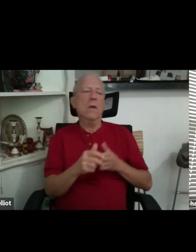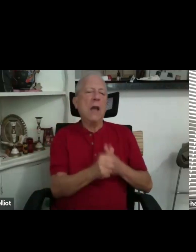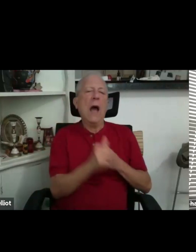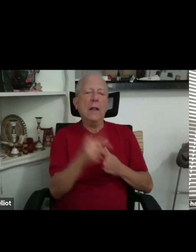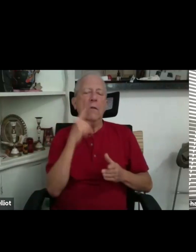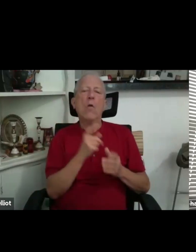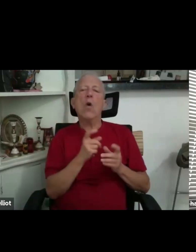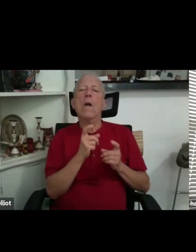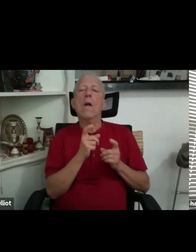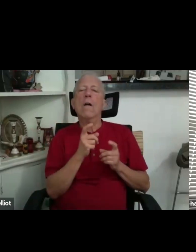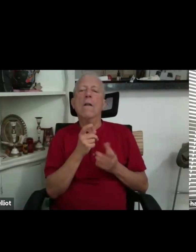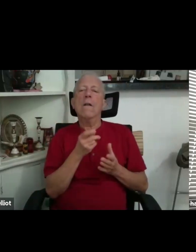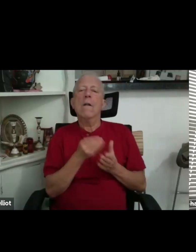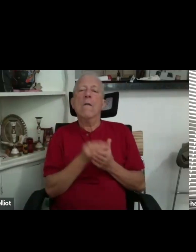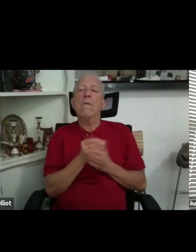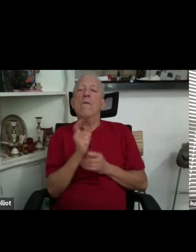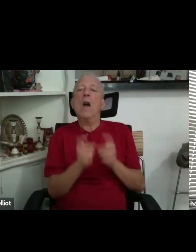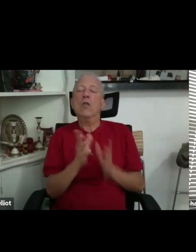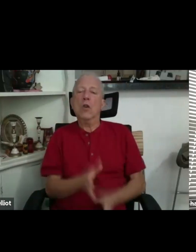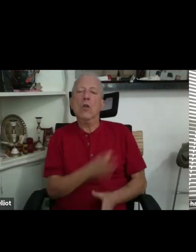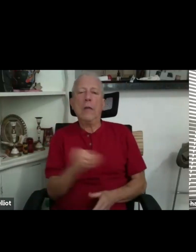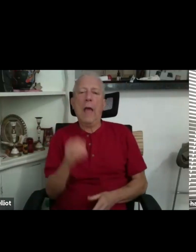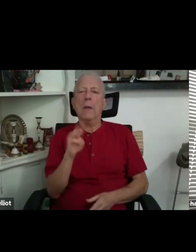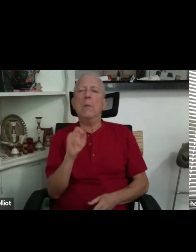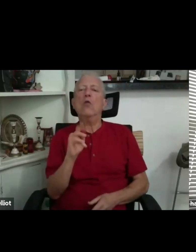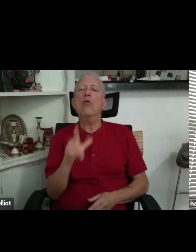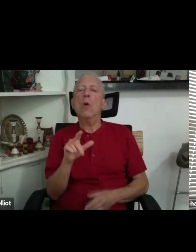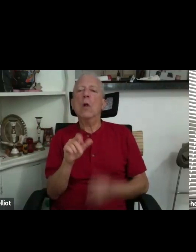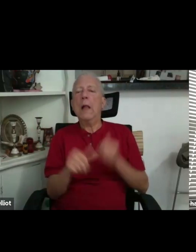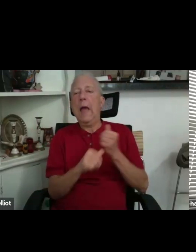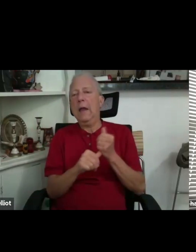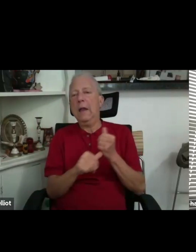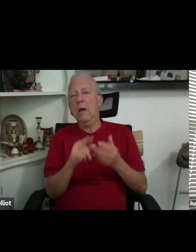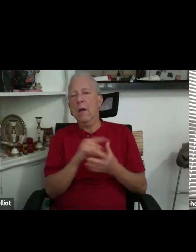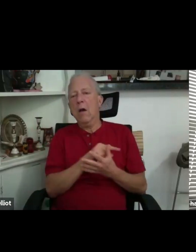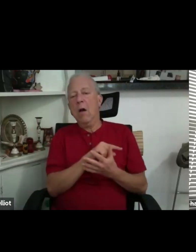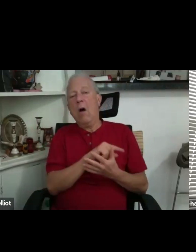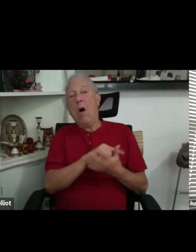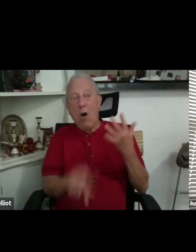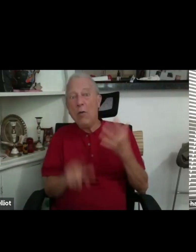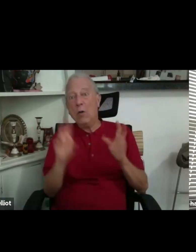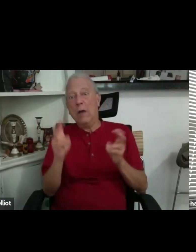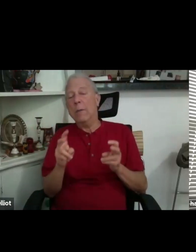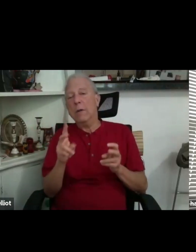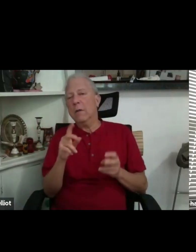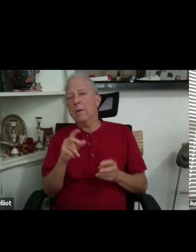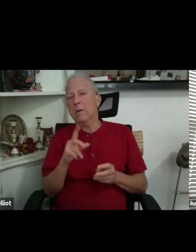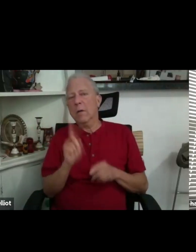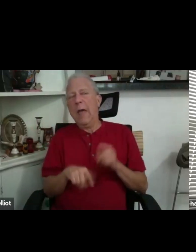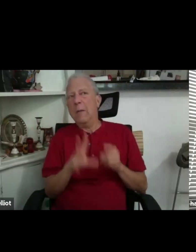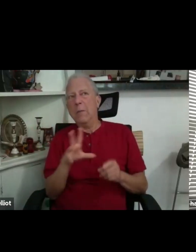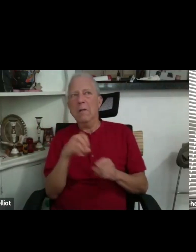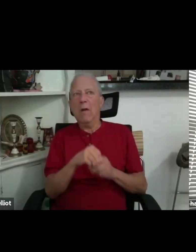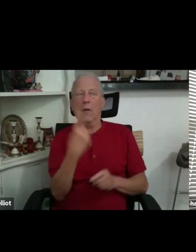legal compliance, and some mutual aid. Likely all of these topics won't be covered in the next one. There will probably be like 1 or 2